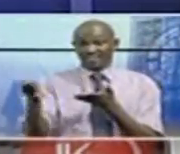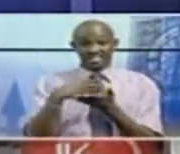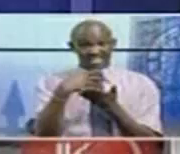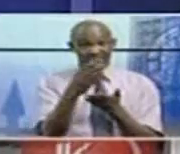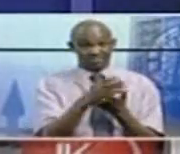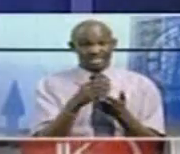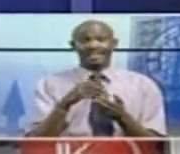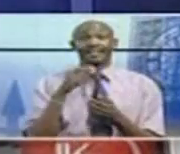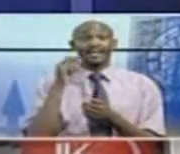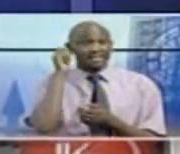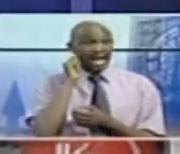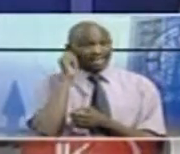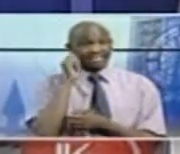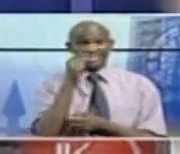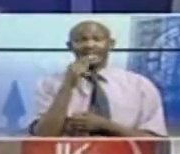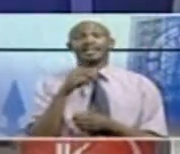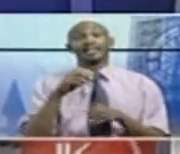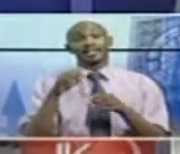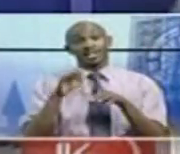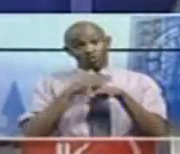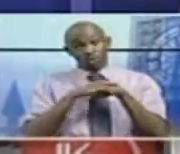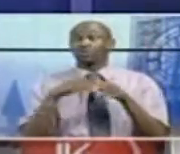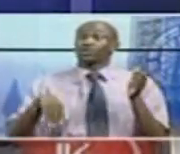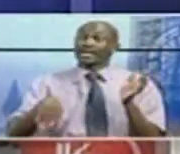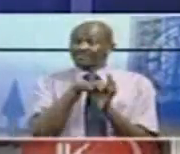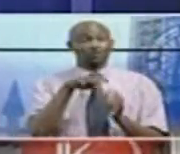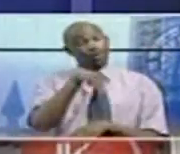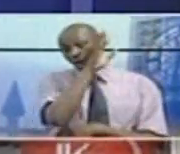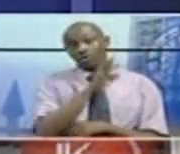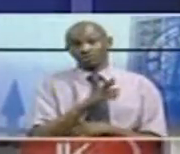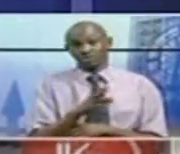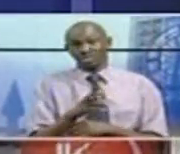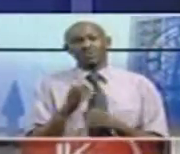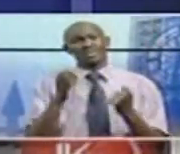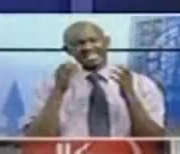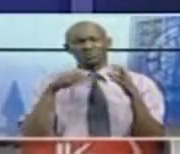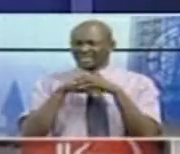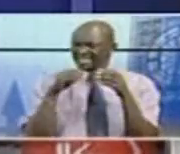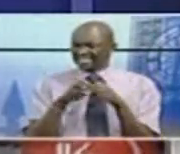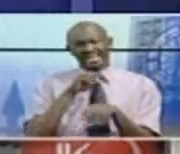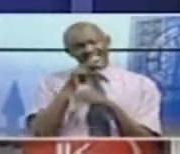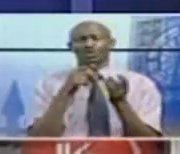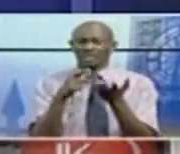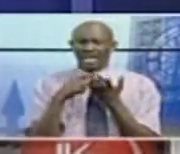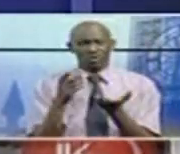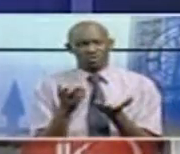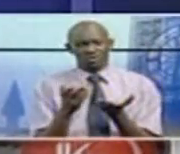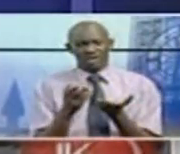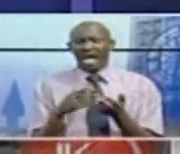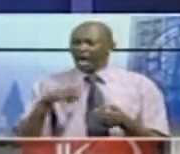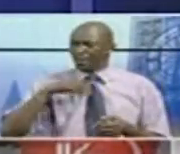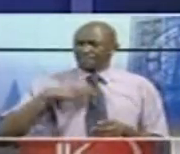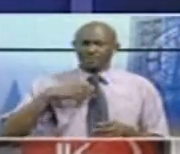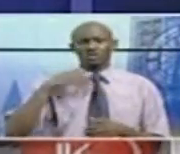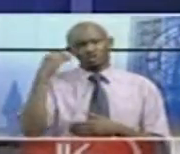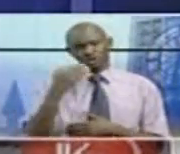in Nandi telling Kikuyus to leave within 1 week. You know, we need to create a national dialogue so that our people